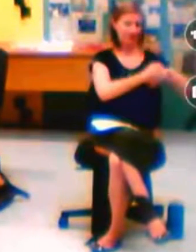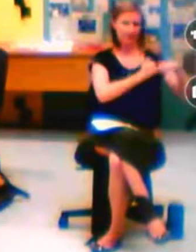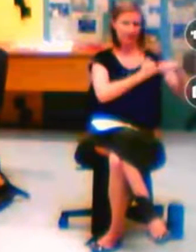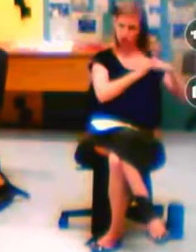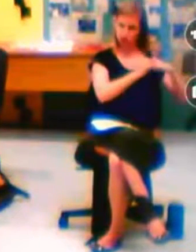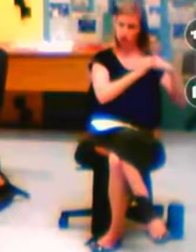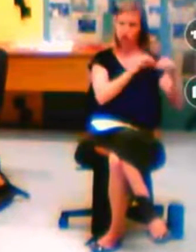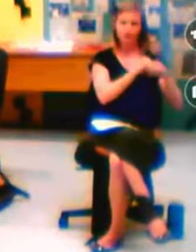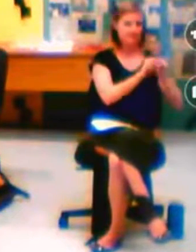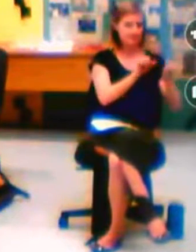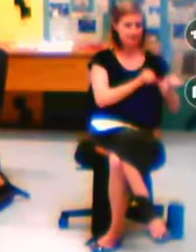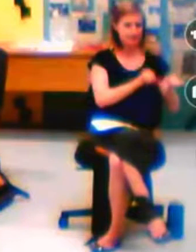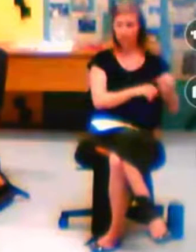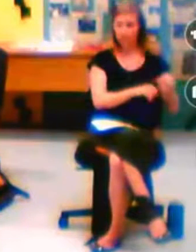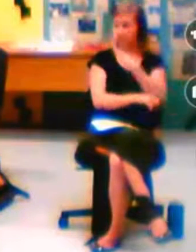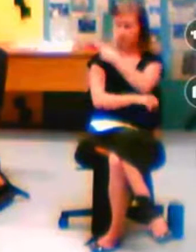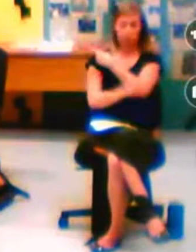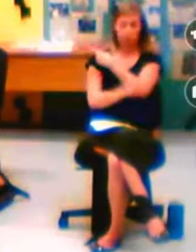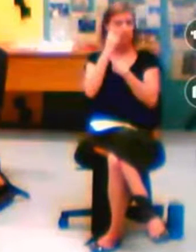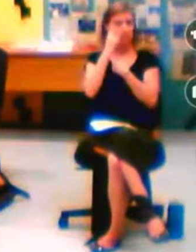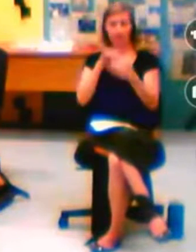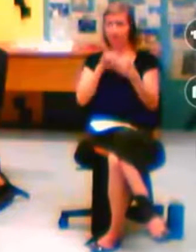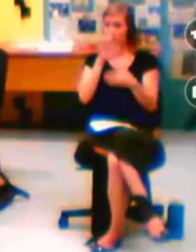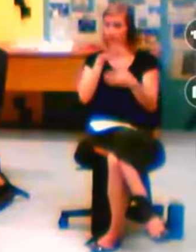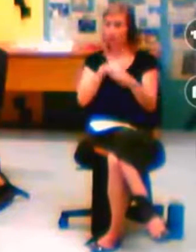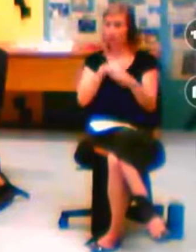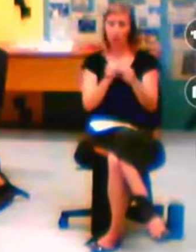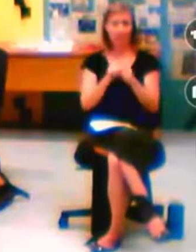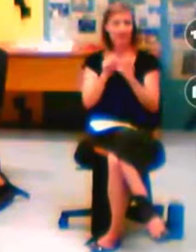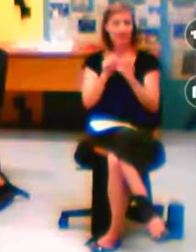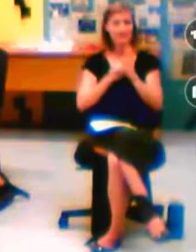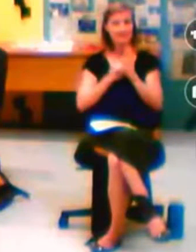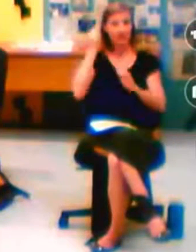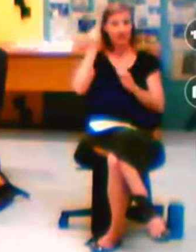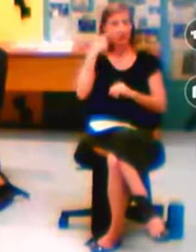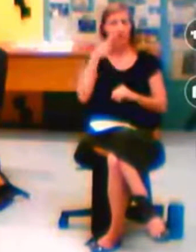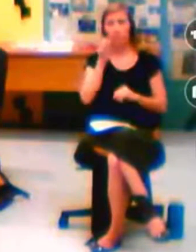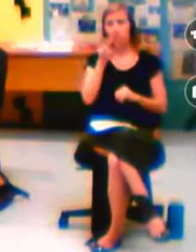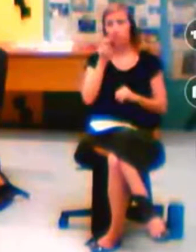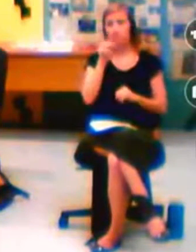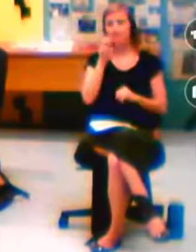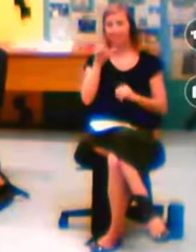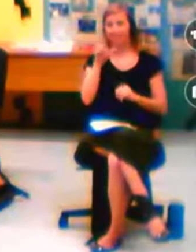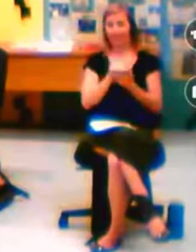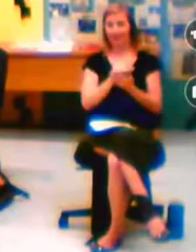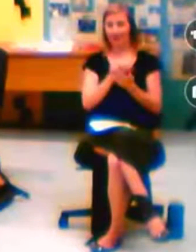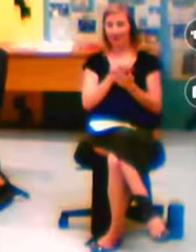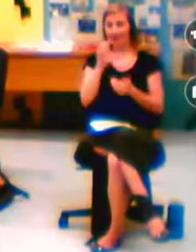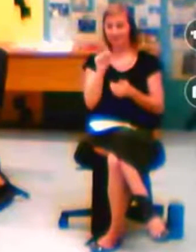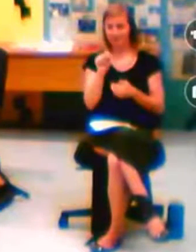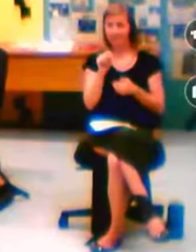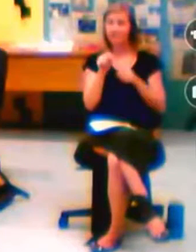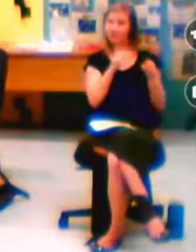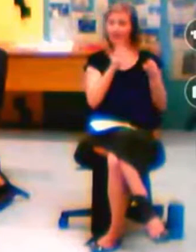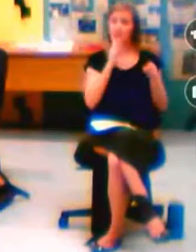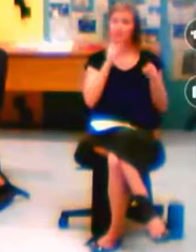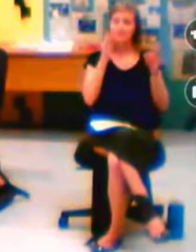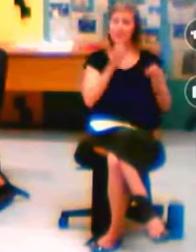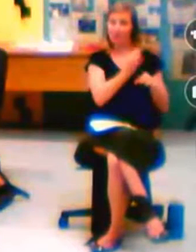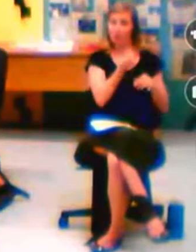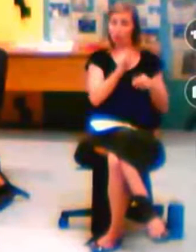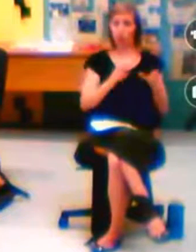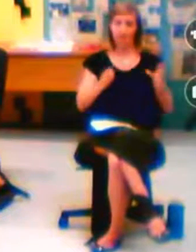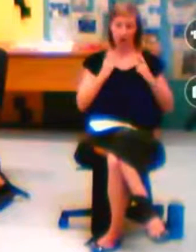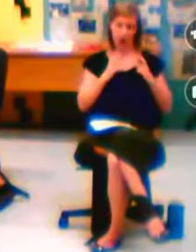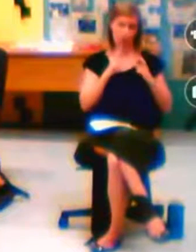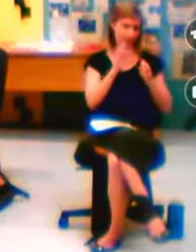meetings. So they decide their own salaries. Yes. And they decide the structure of the organization and salaries of everybody there, because it's